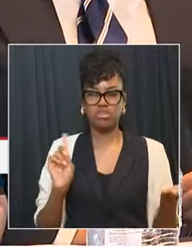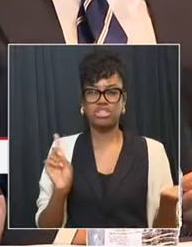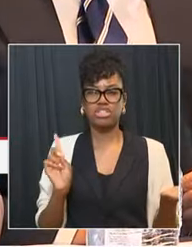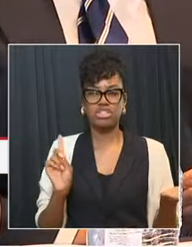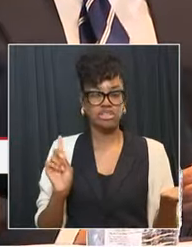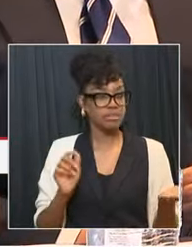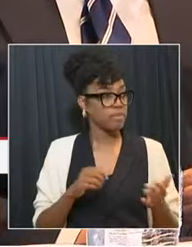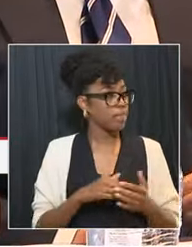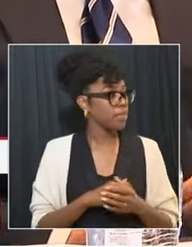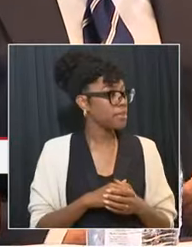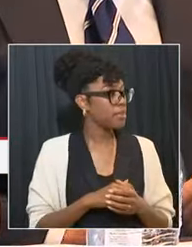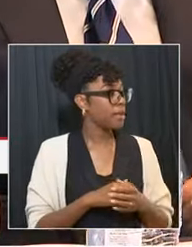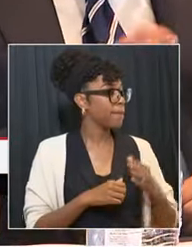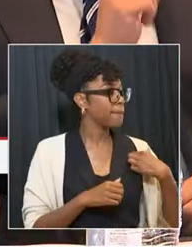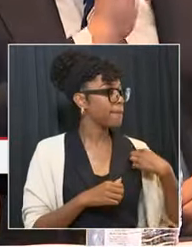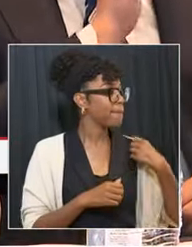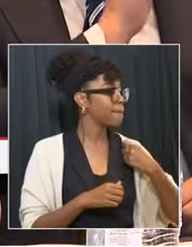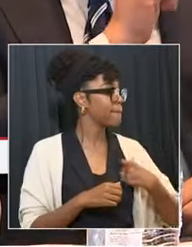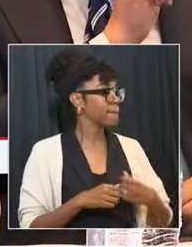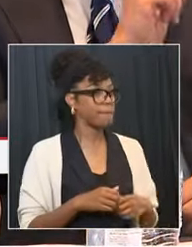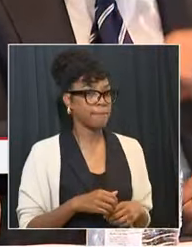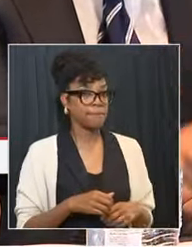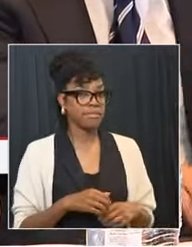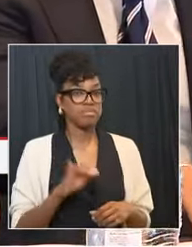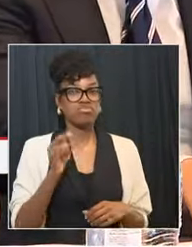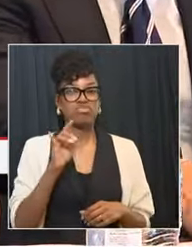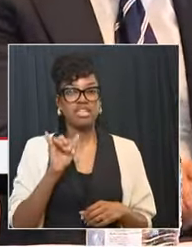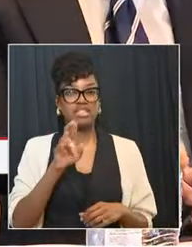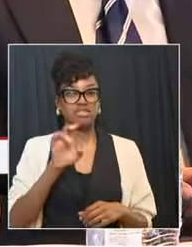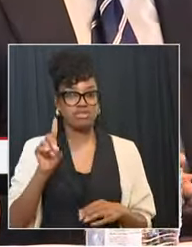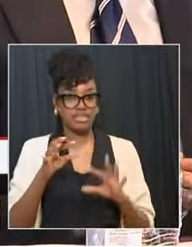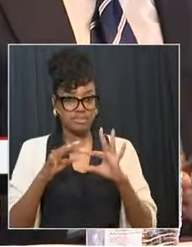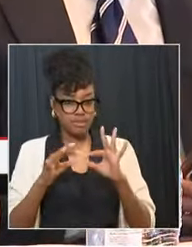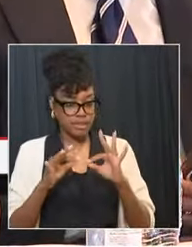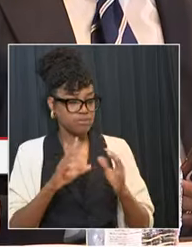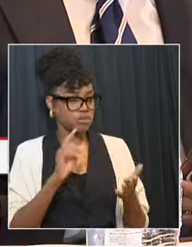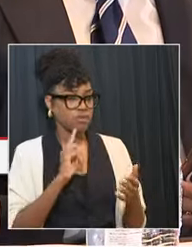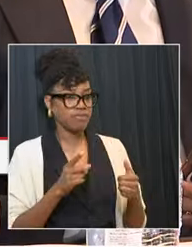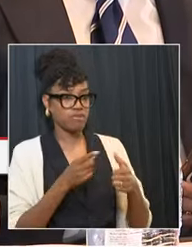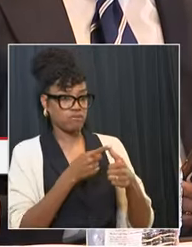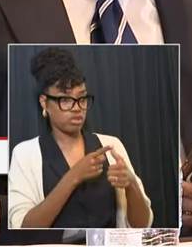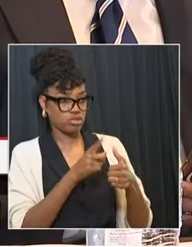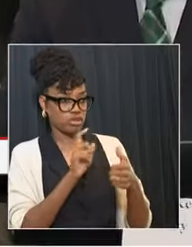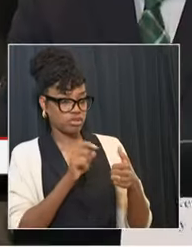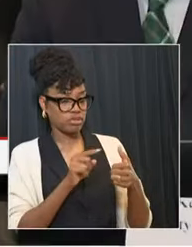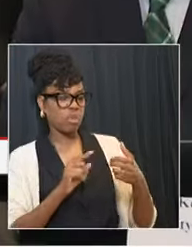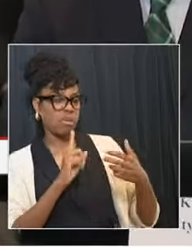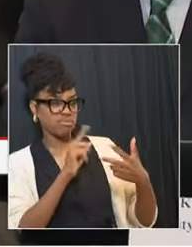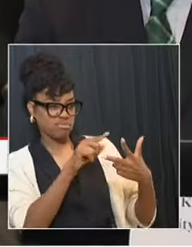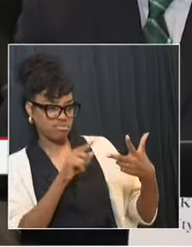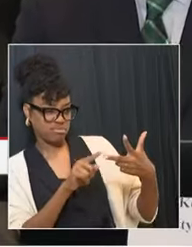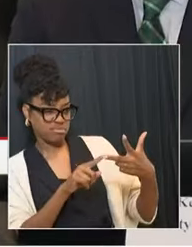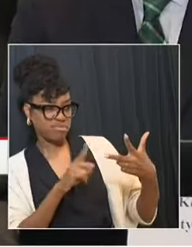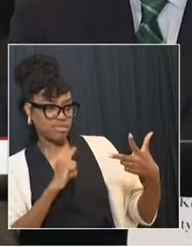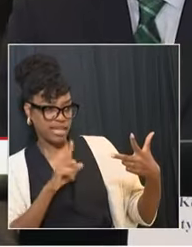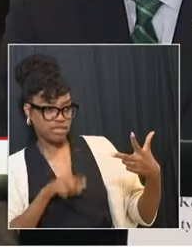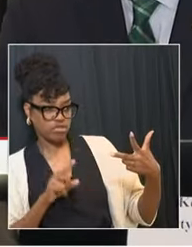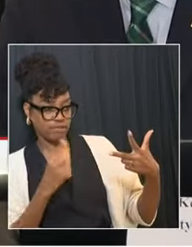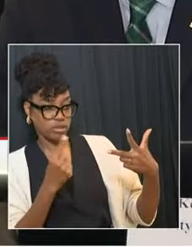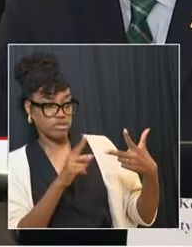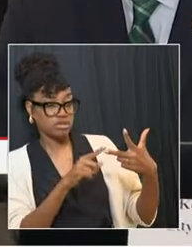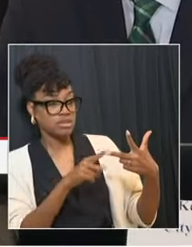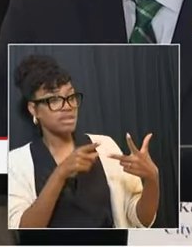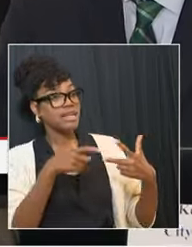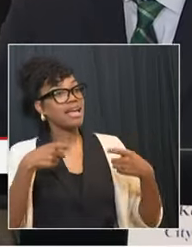start with the last question first. So the DGS budget, part of what you're seeing from that shift is the